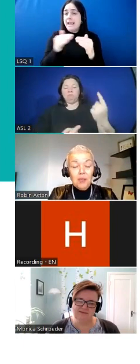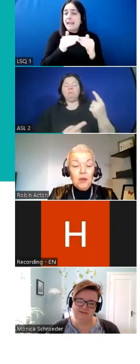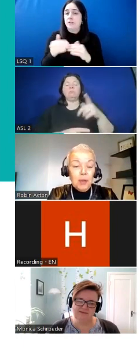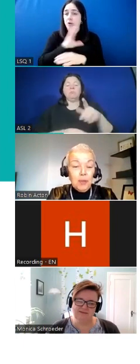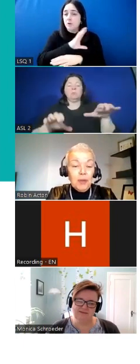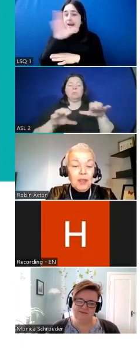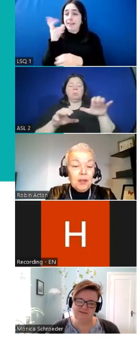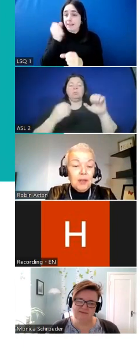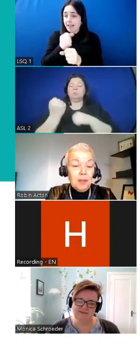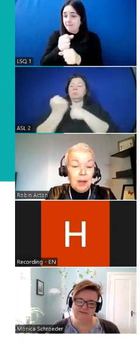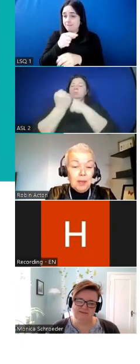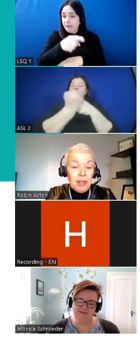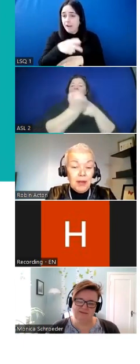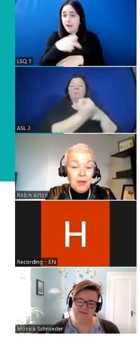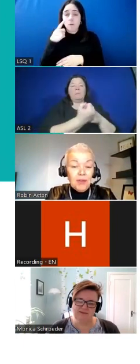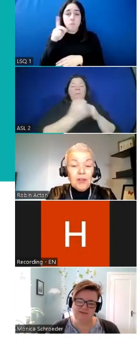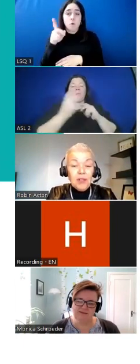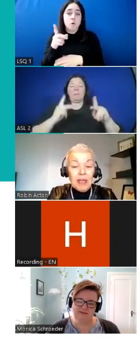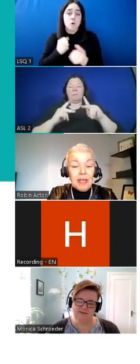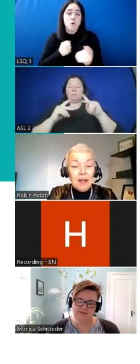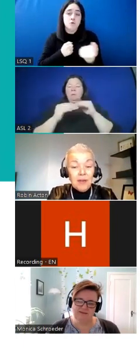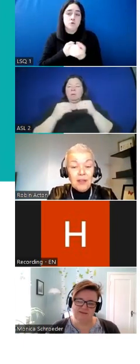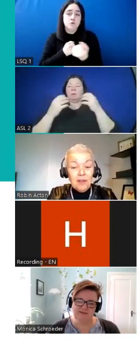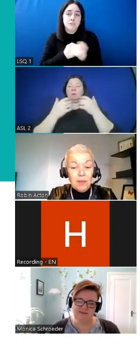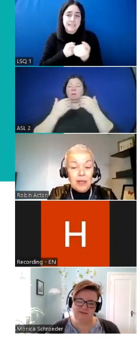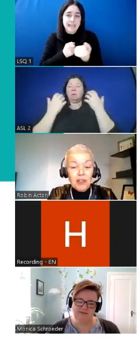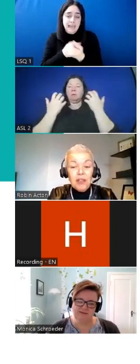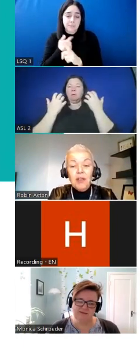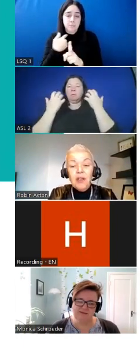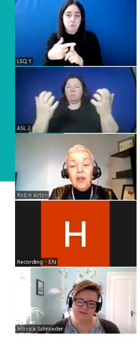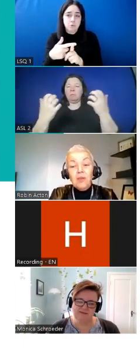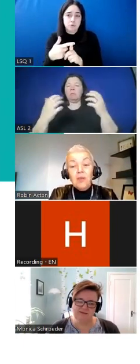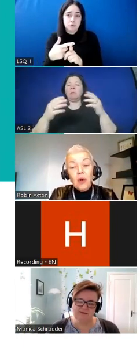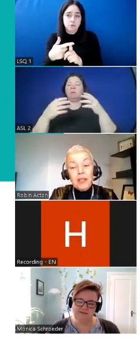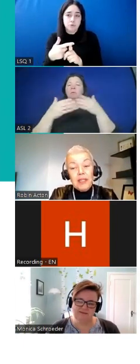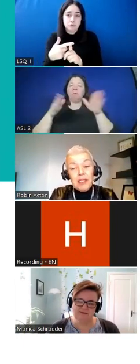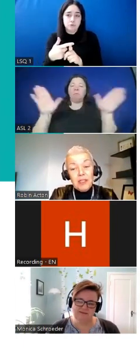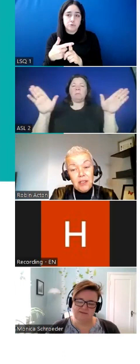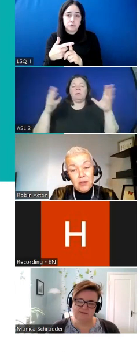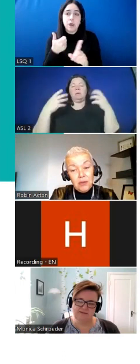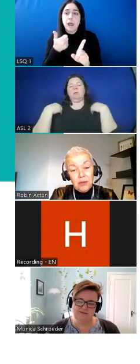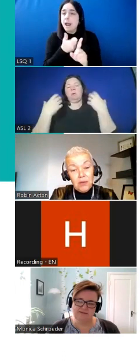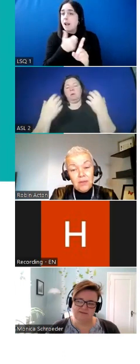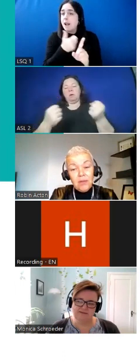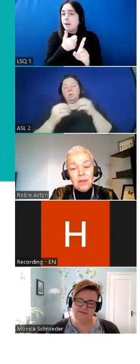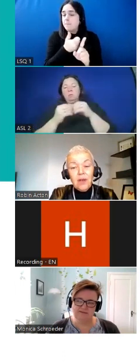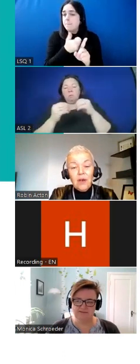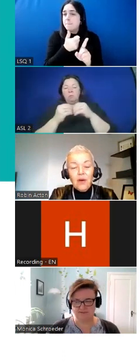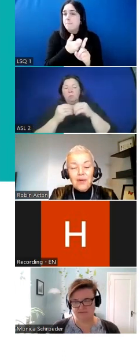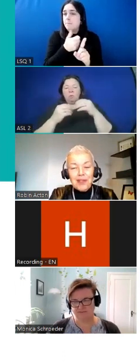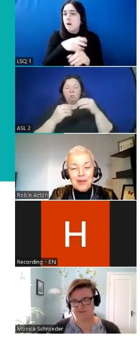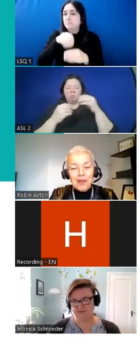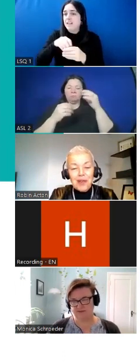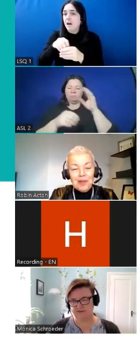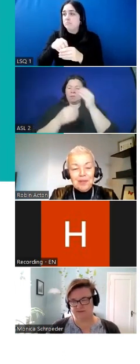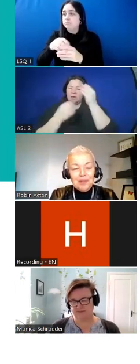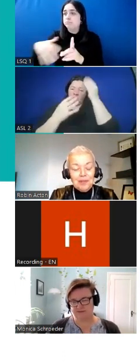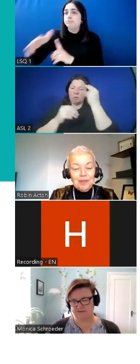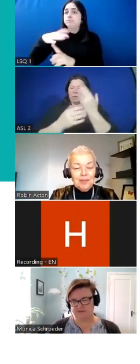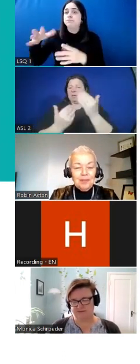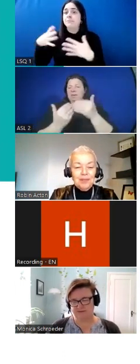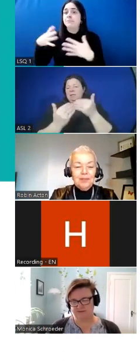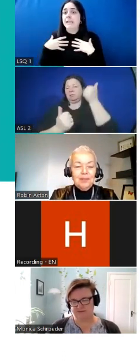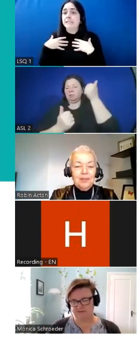lot to support people in public health to make health information more easy to use. Over to you, Donna.